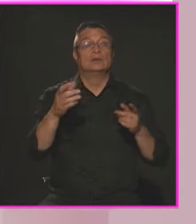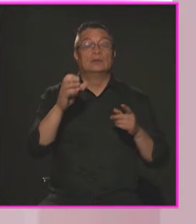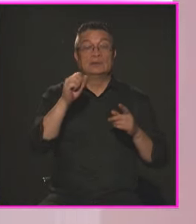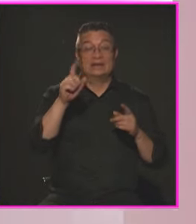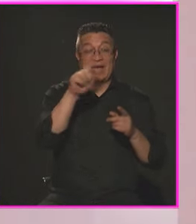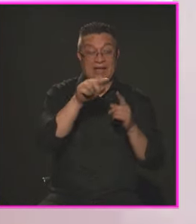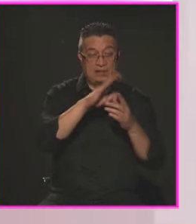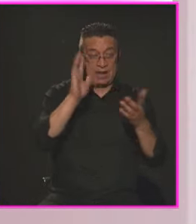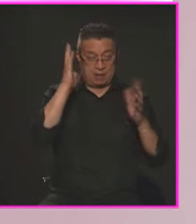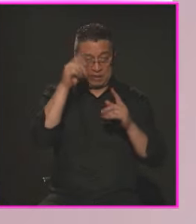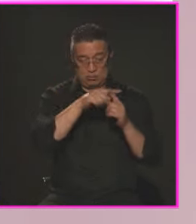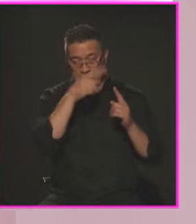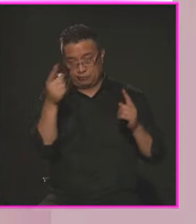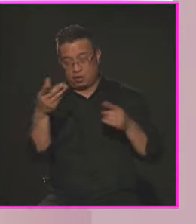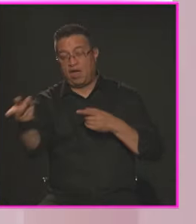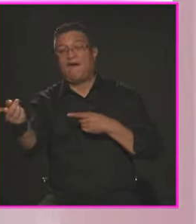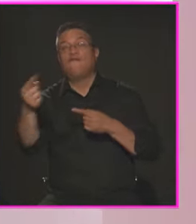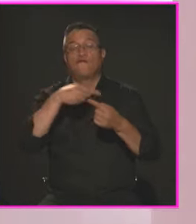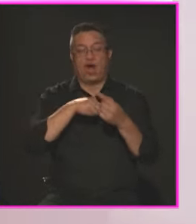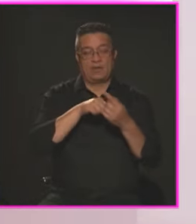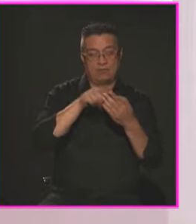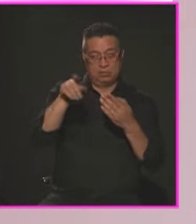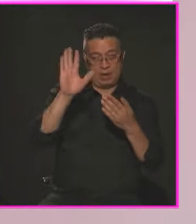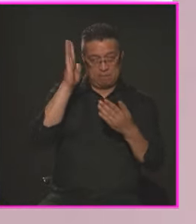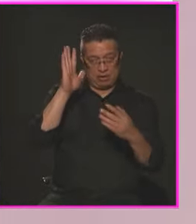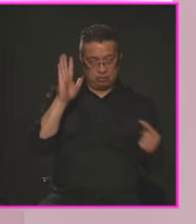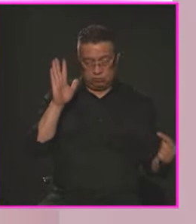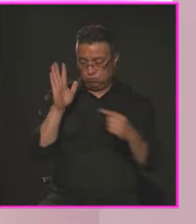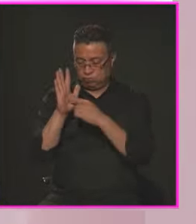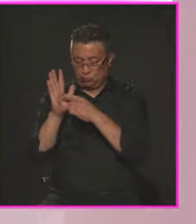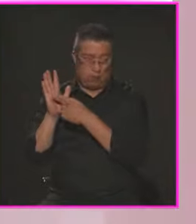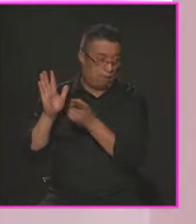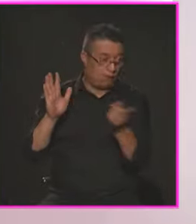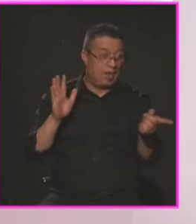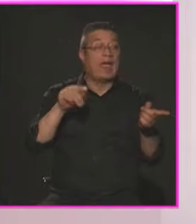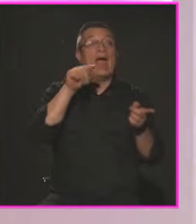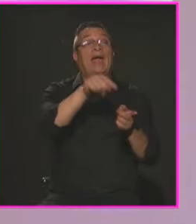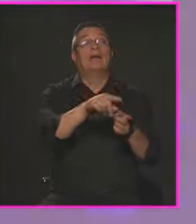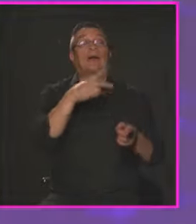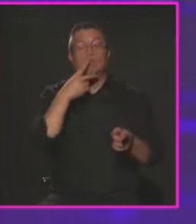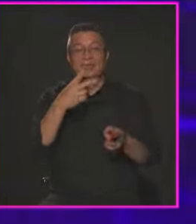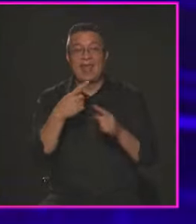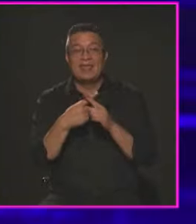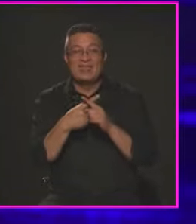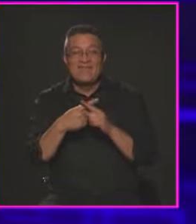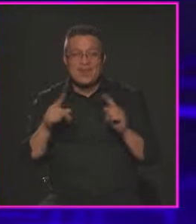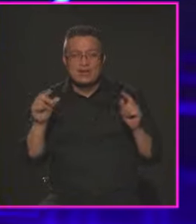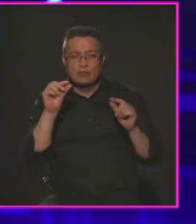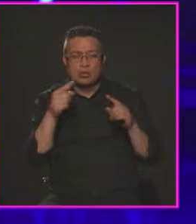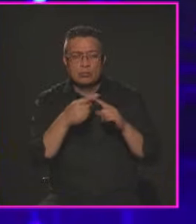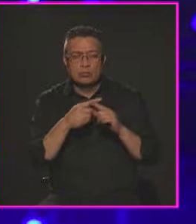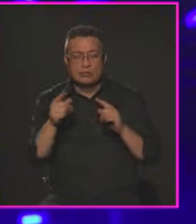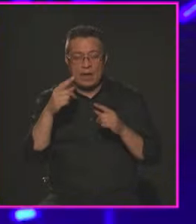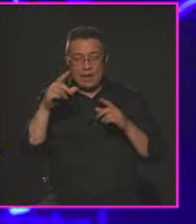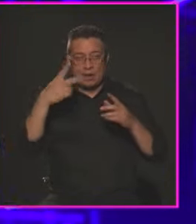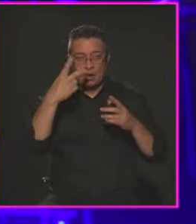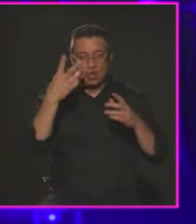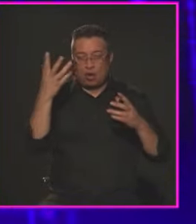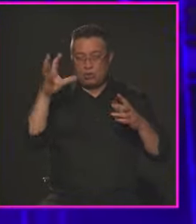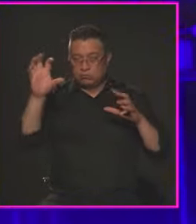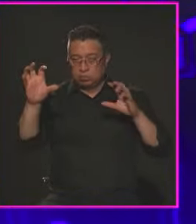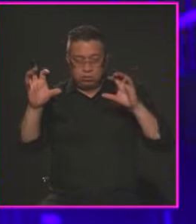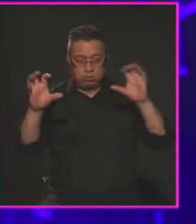of this light allows us to see a very, very small difference in the length of the two arms, a difference which is 1 billionth of